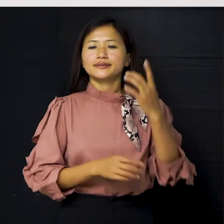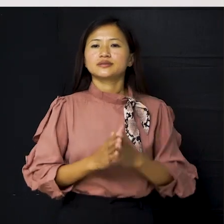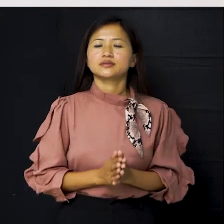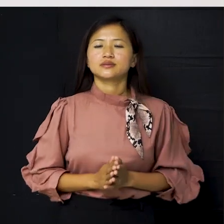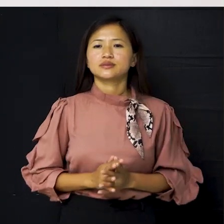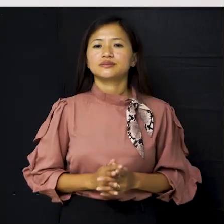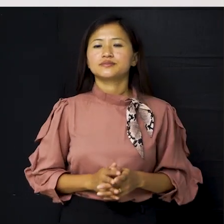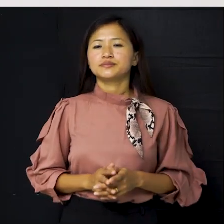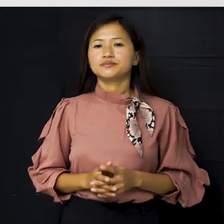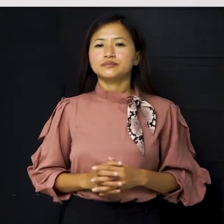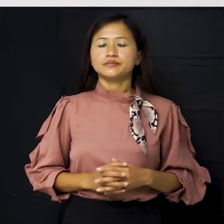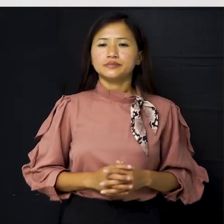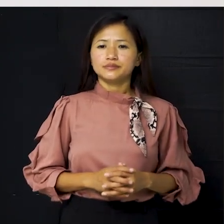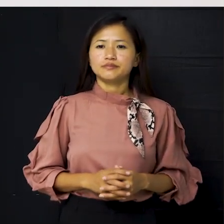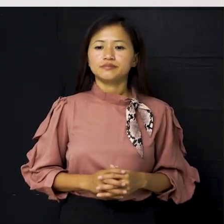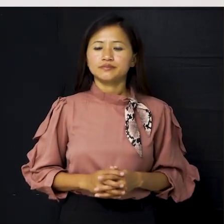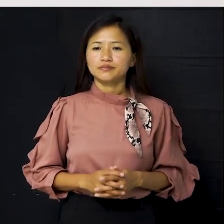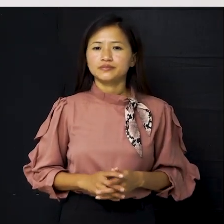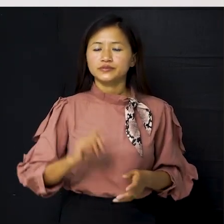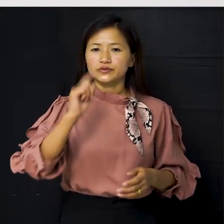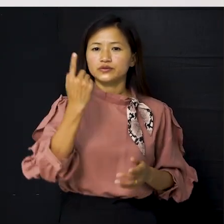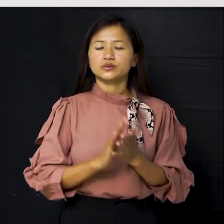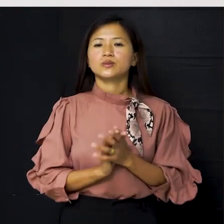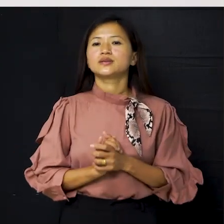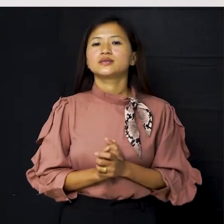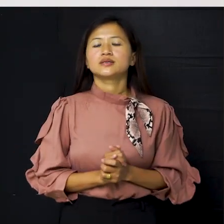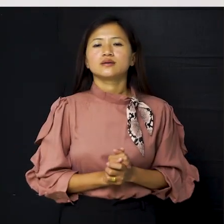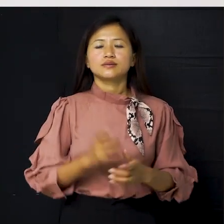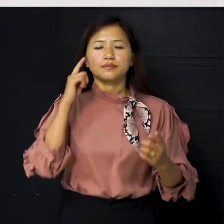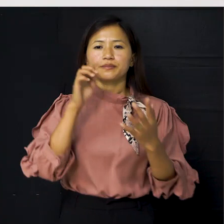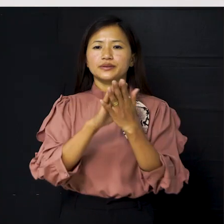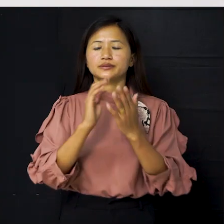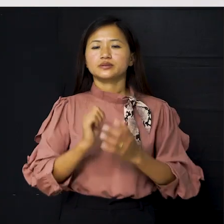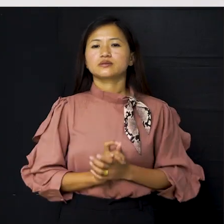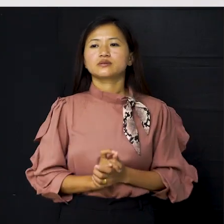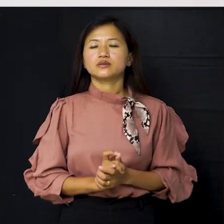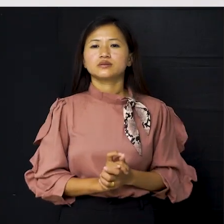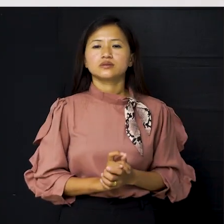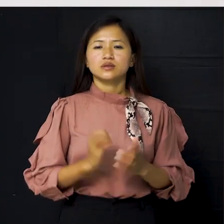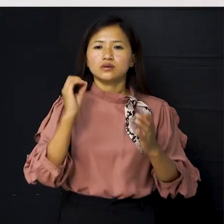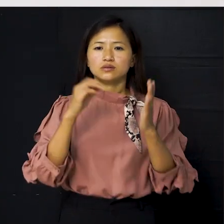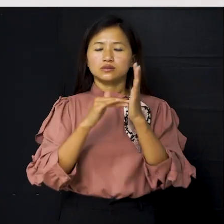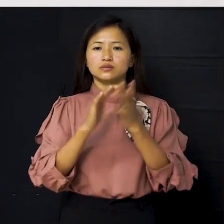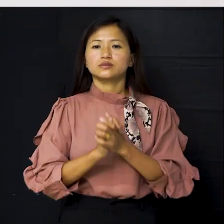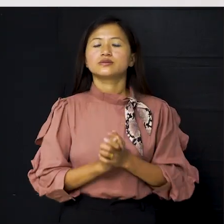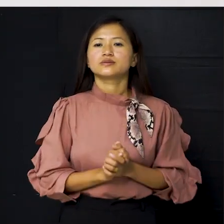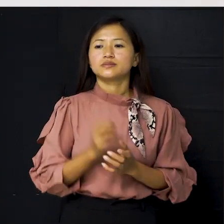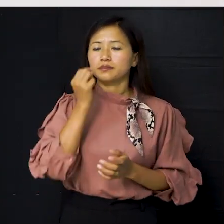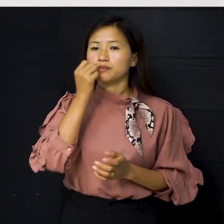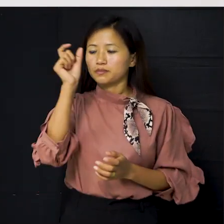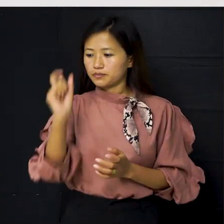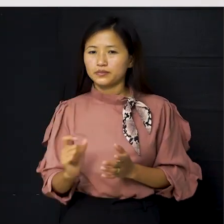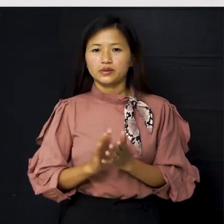the Mughal Empire? Okay, so the first one is the main cause for the Aurangzeb's failure was his